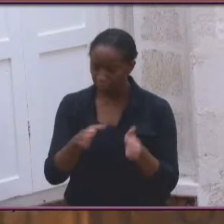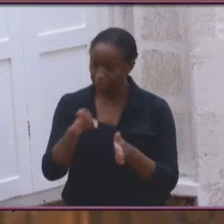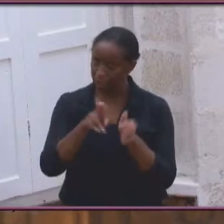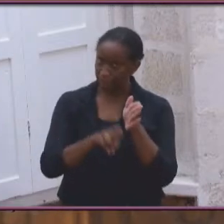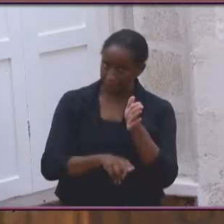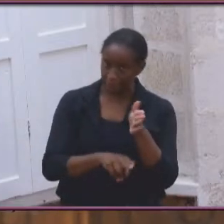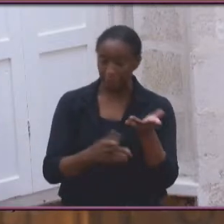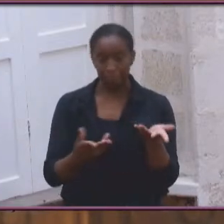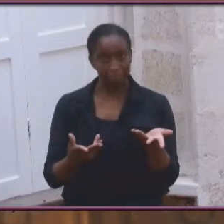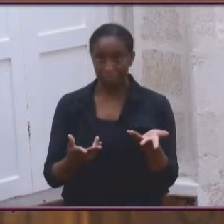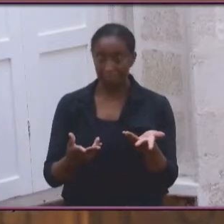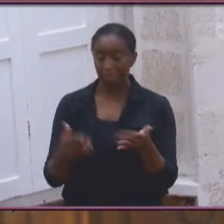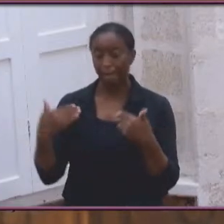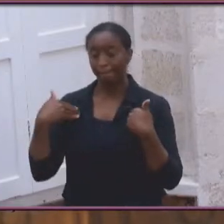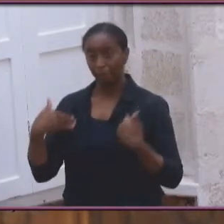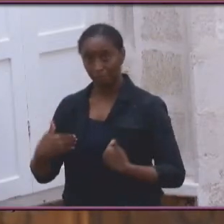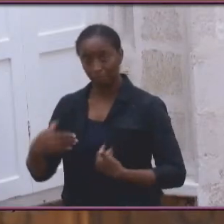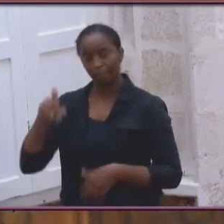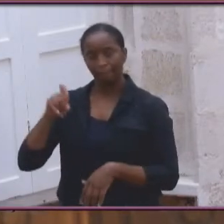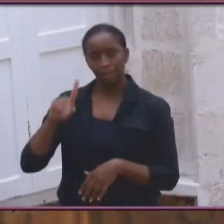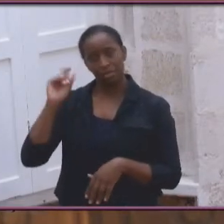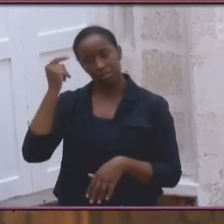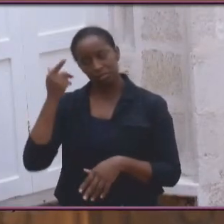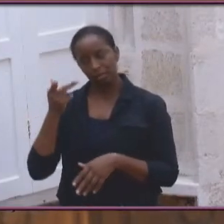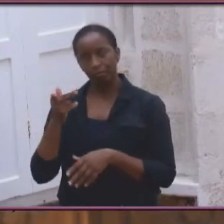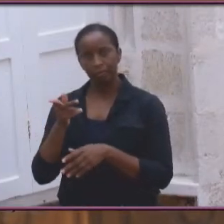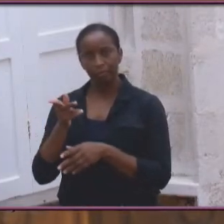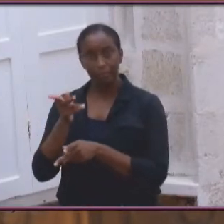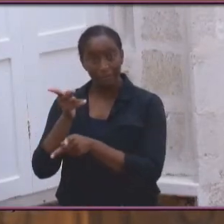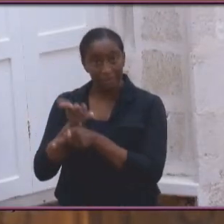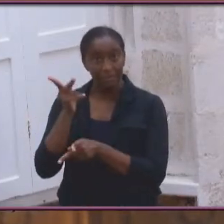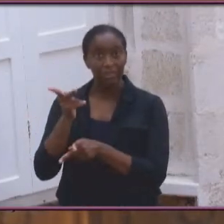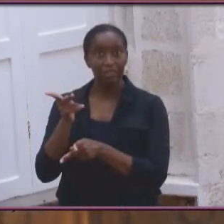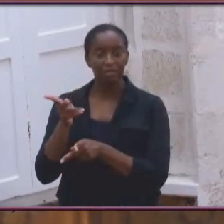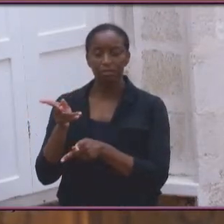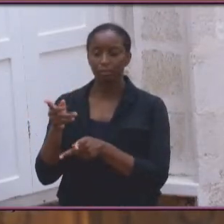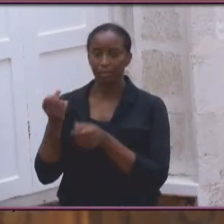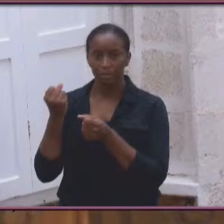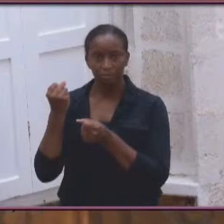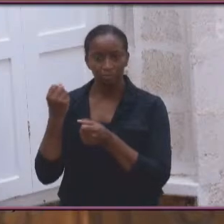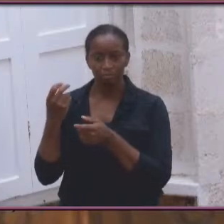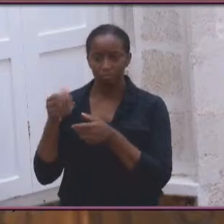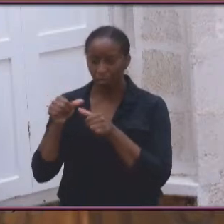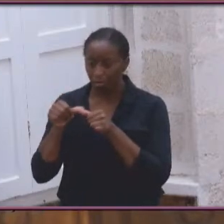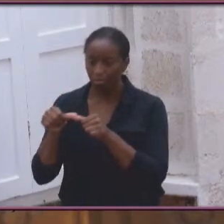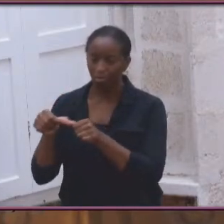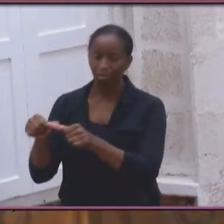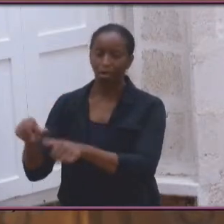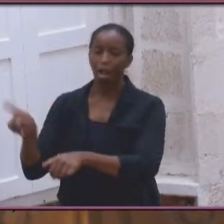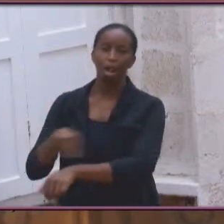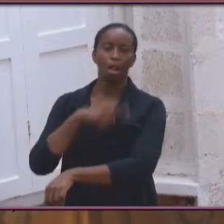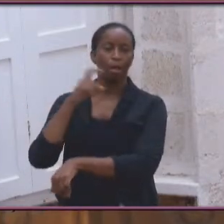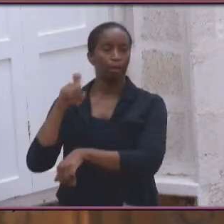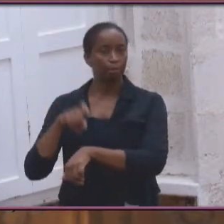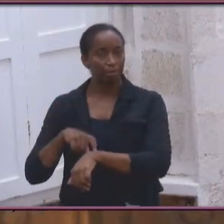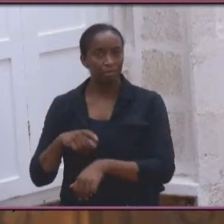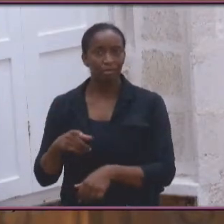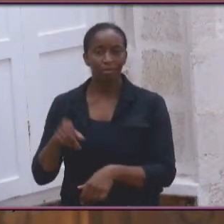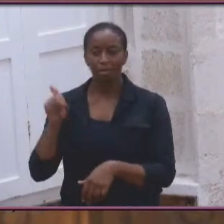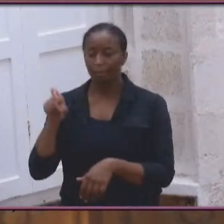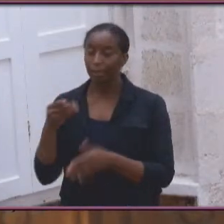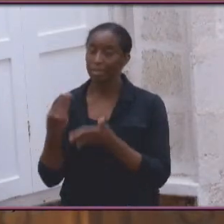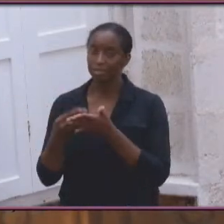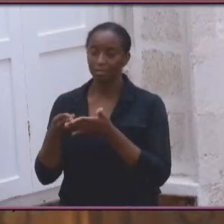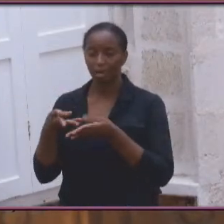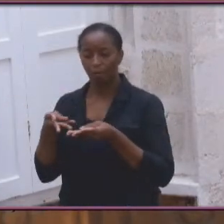that the QH would be in a position to go through the process. You have to go through the process of going to the welfare department,